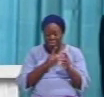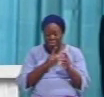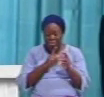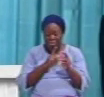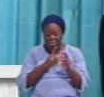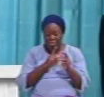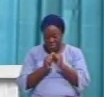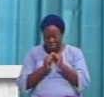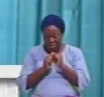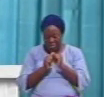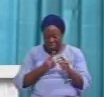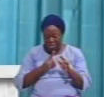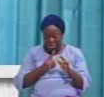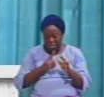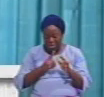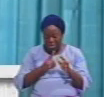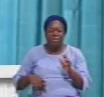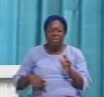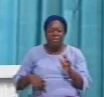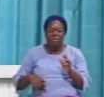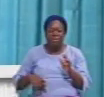adore him.